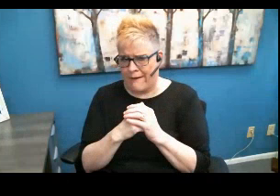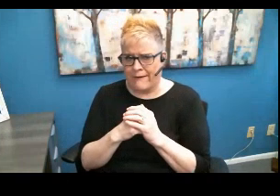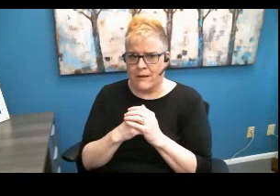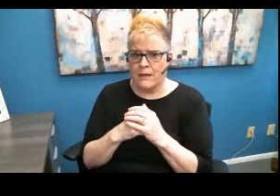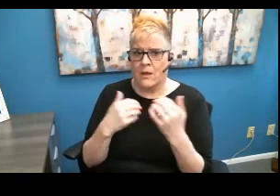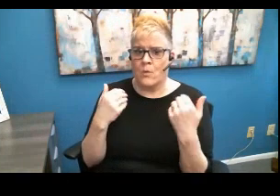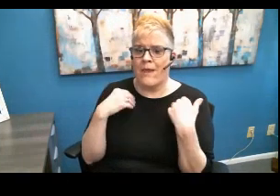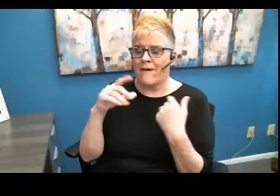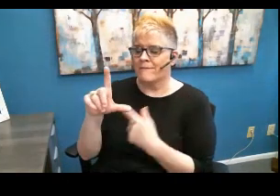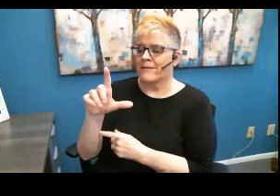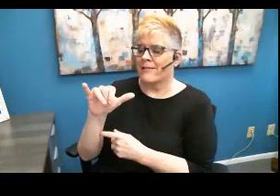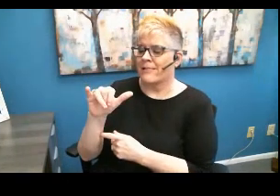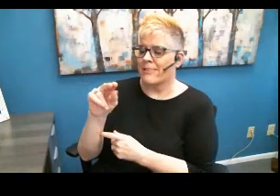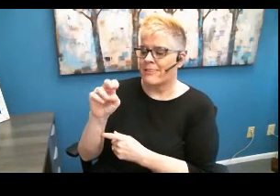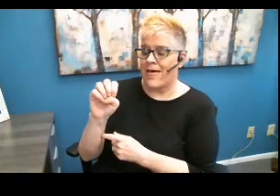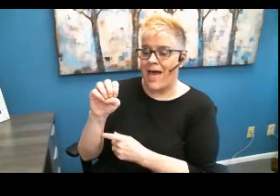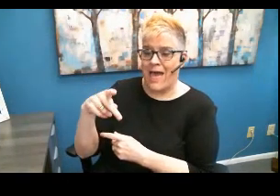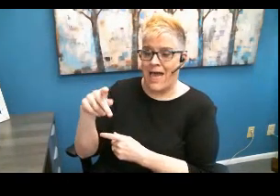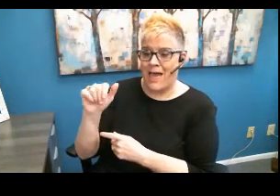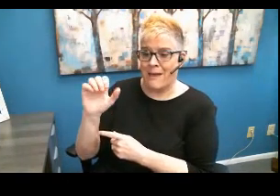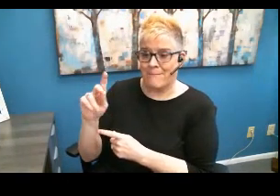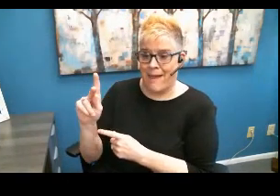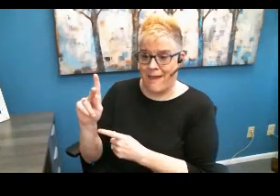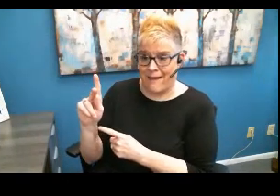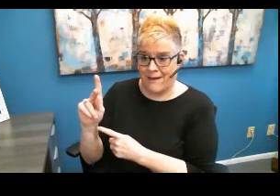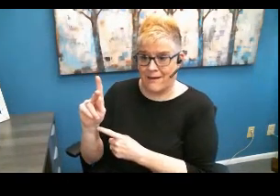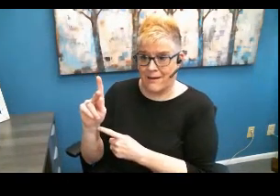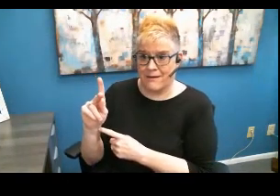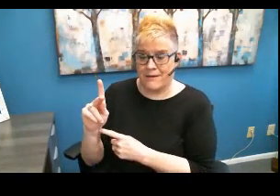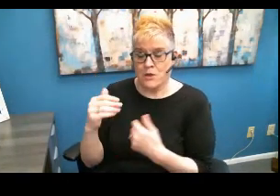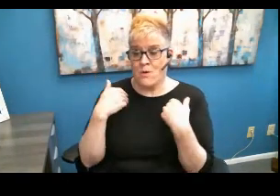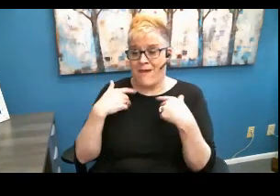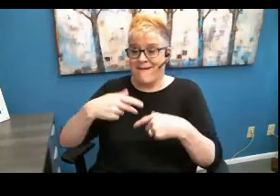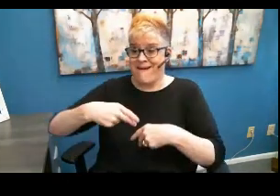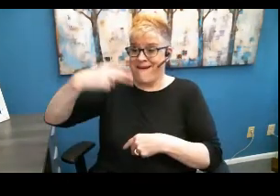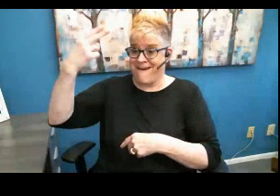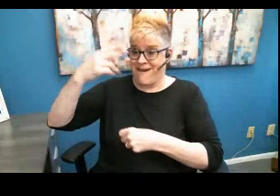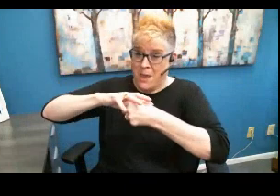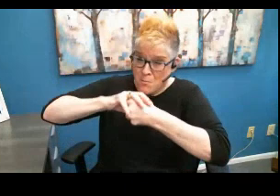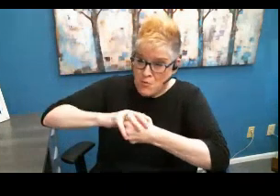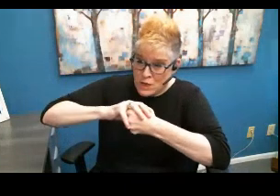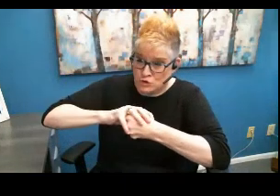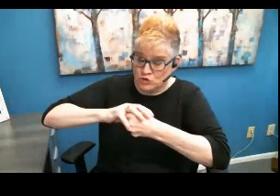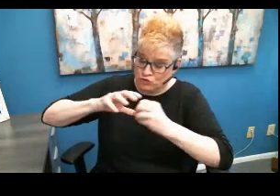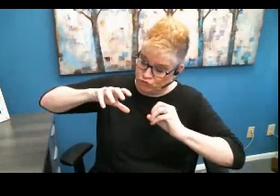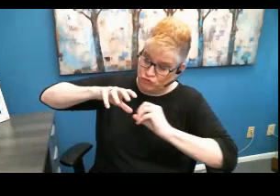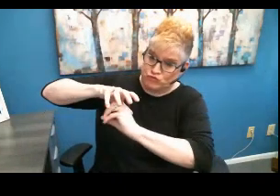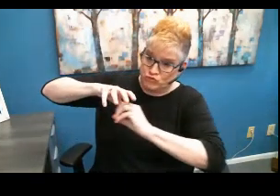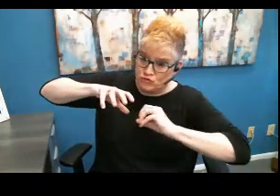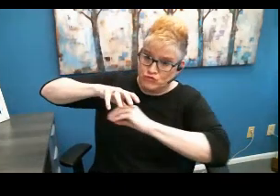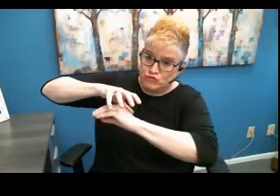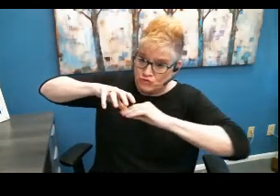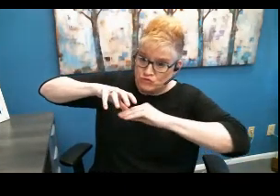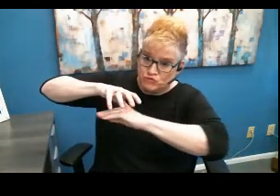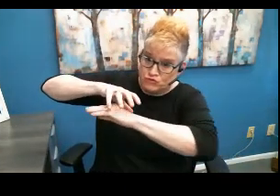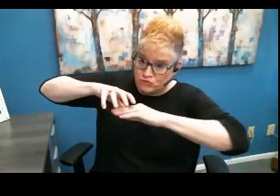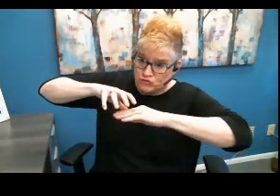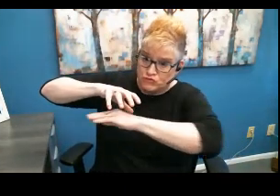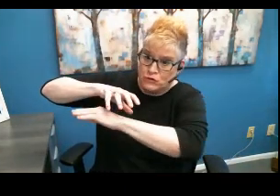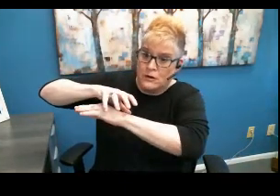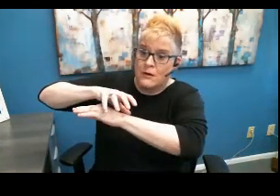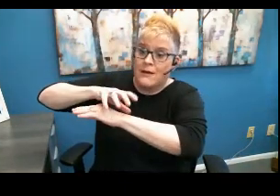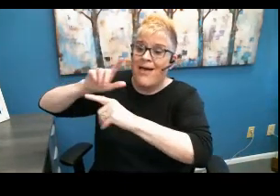line pack. So as Steve mentioned, you have higher pressure gas lines that are then reduced down in pressure